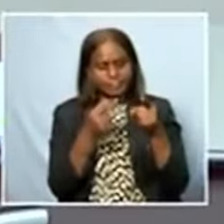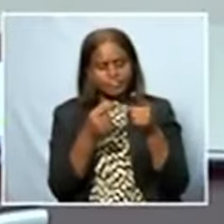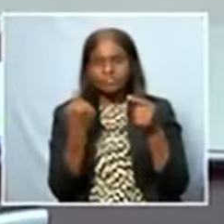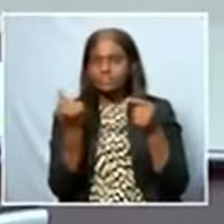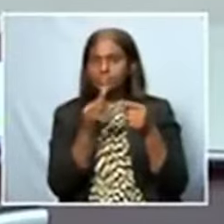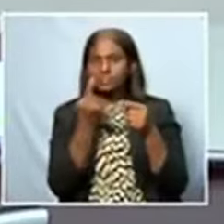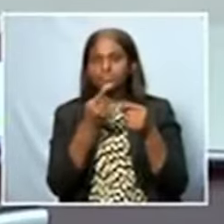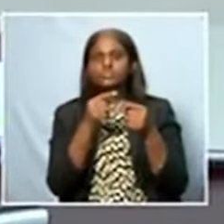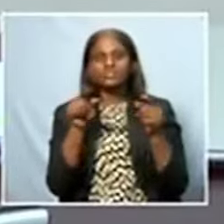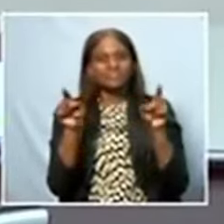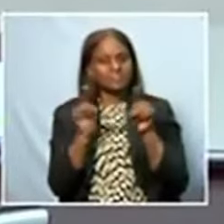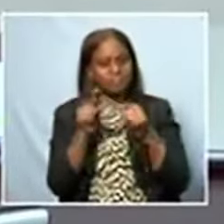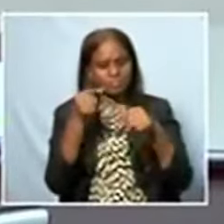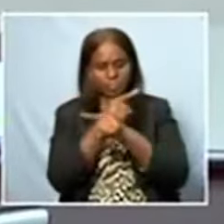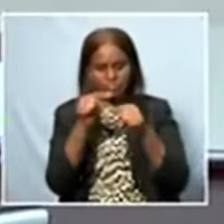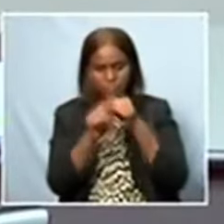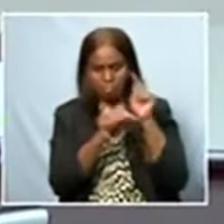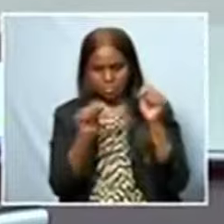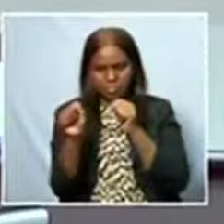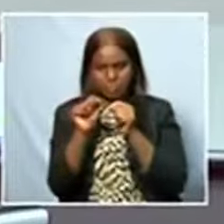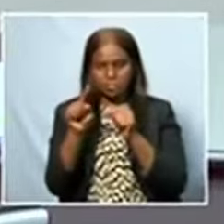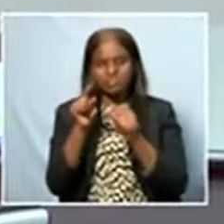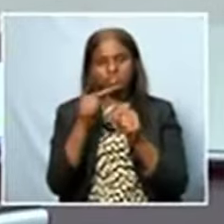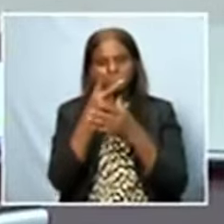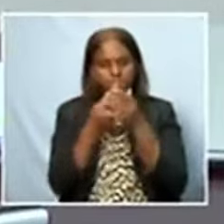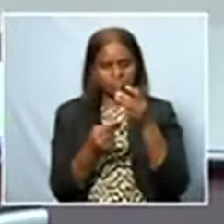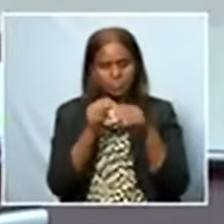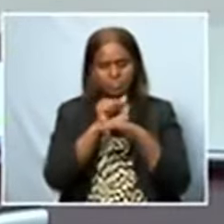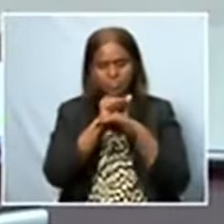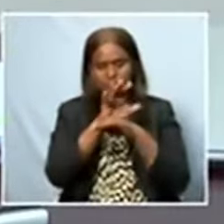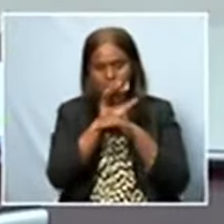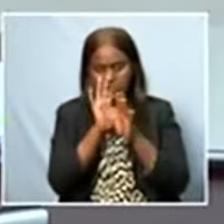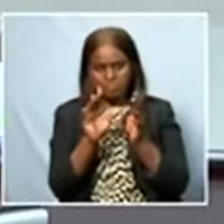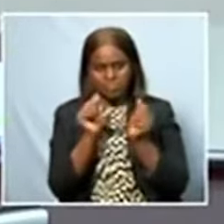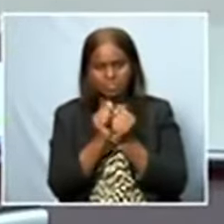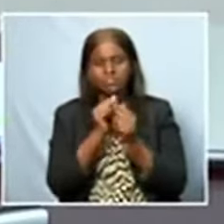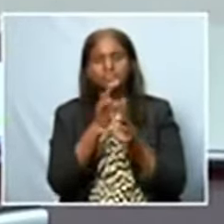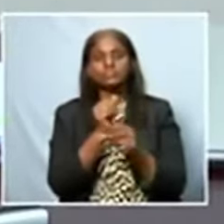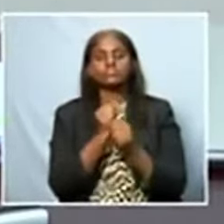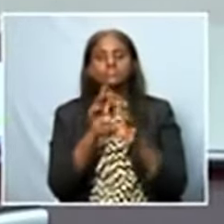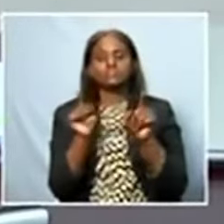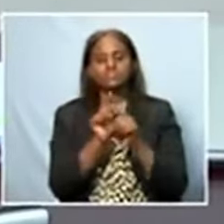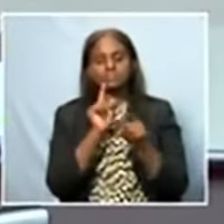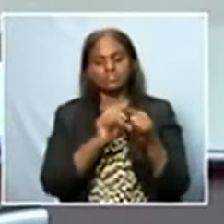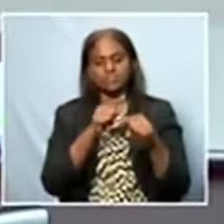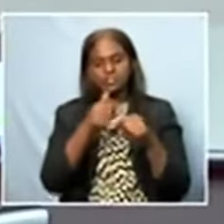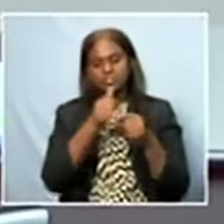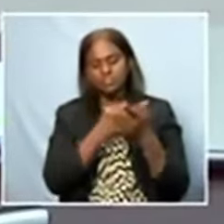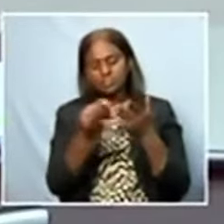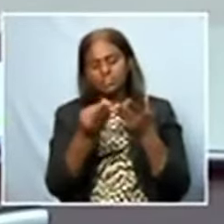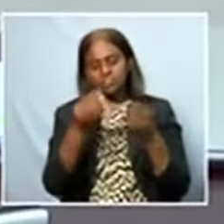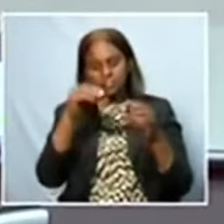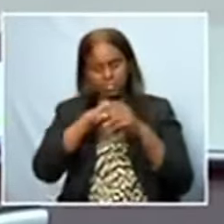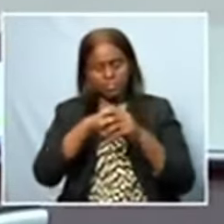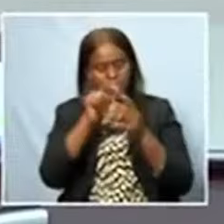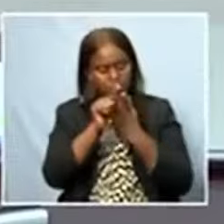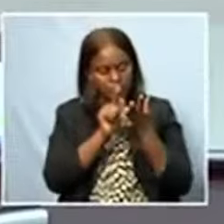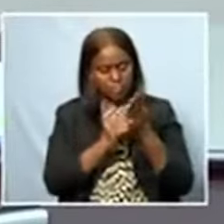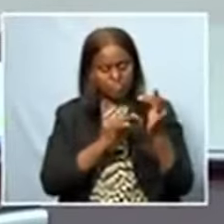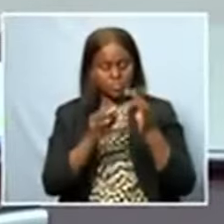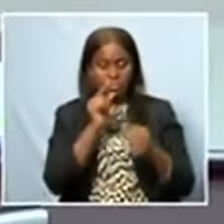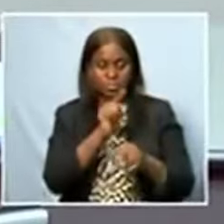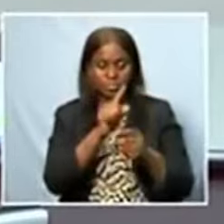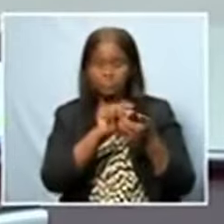anomaly creates an inconsistency, as transfers where the initiator is both the sender and the recipient technically falls outside the current legal definition. So